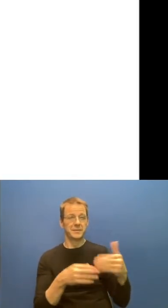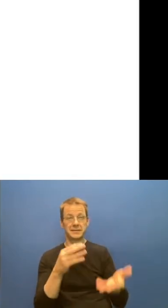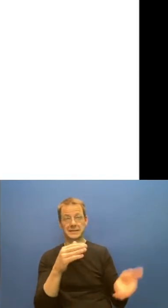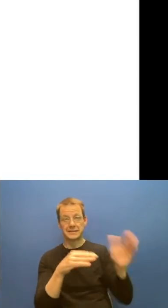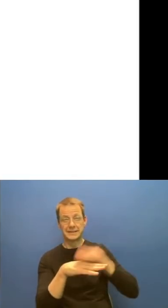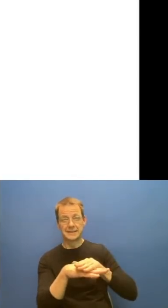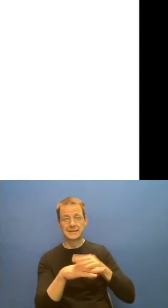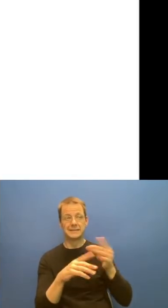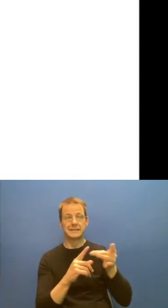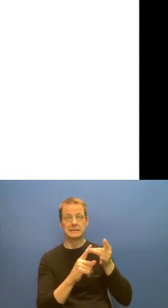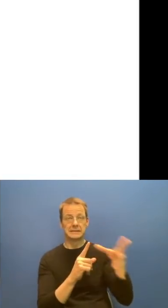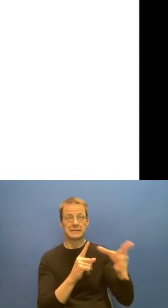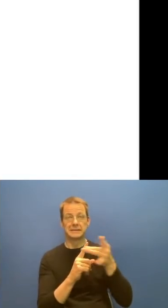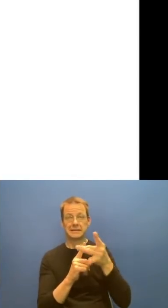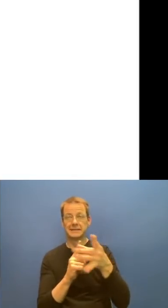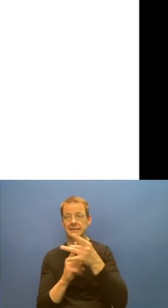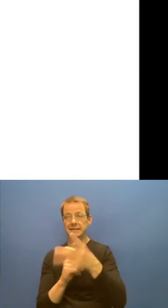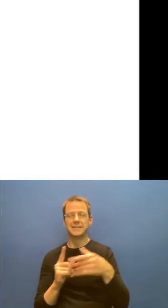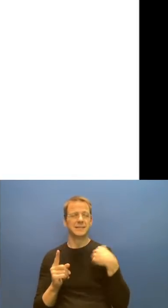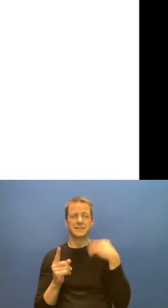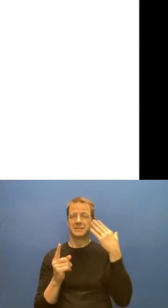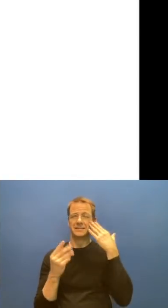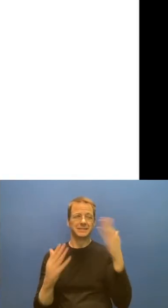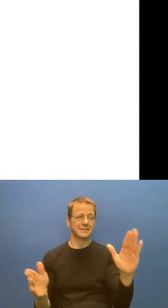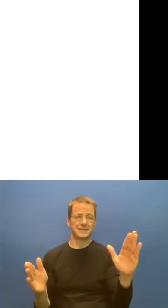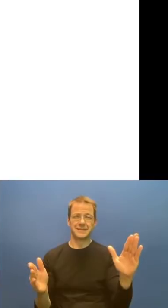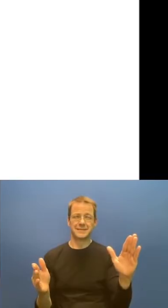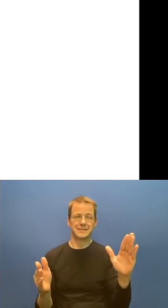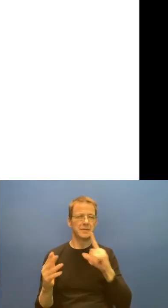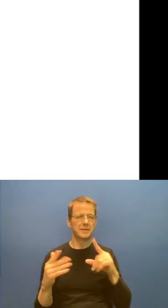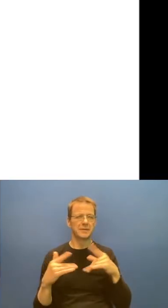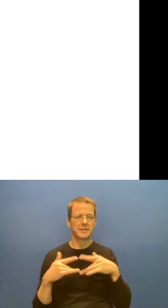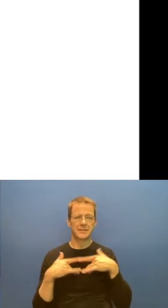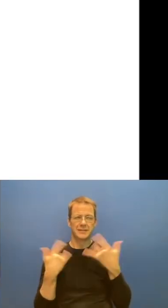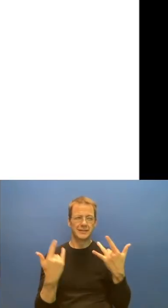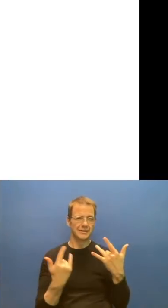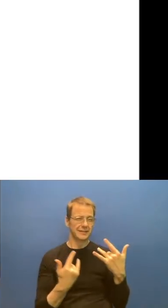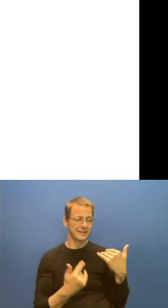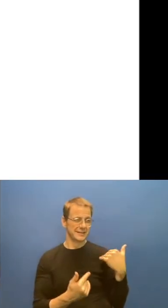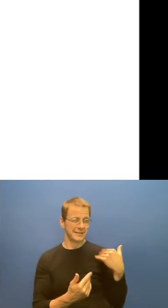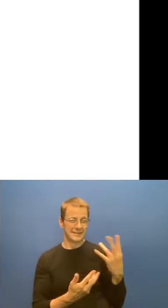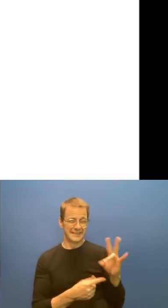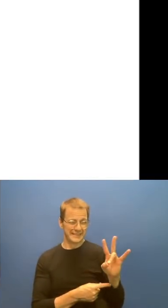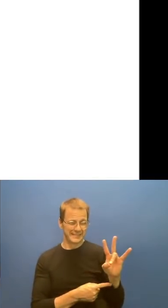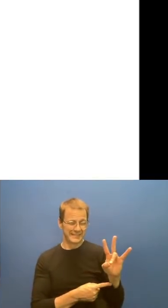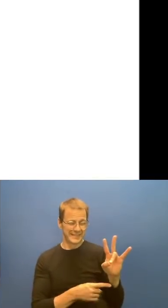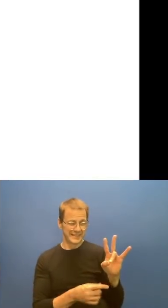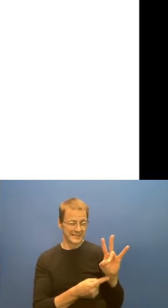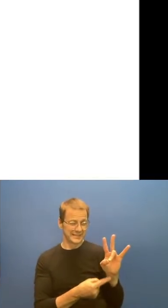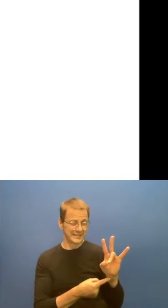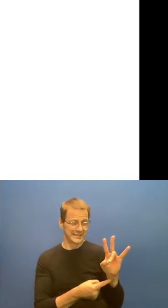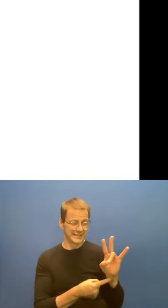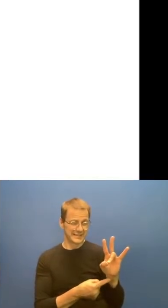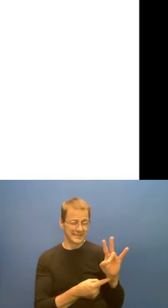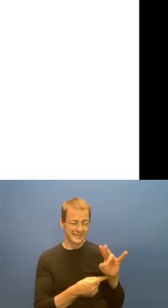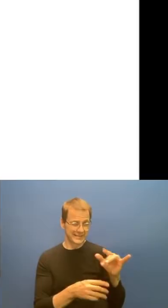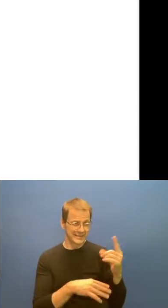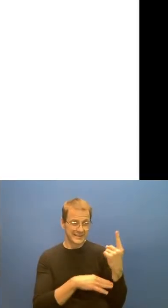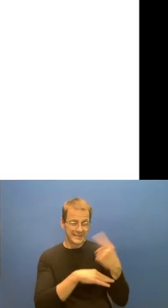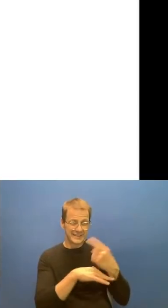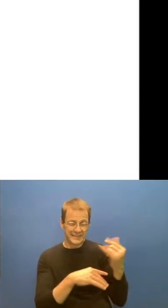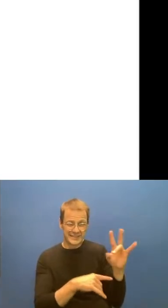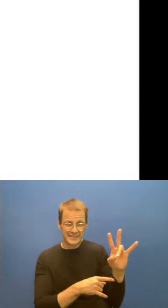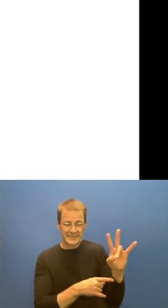7 of knowing about this variant, day 7. And so we don't know a lot. And hospitalizations and deaths are